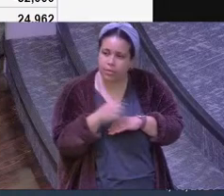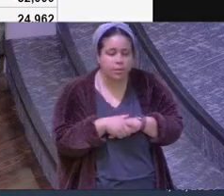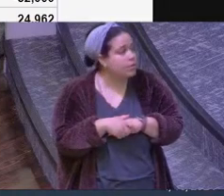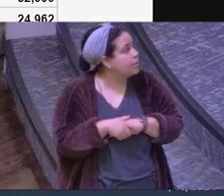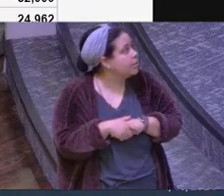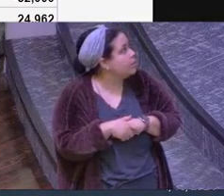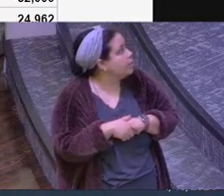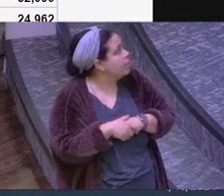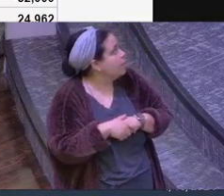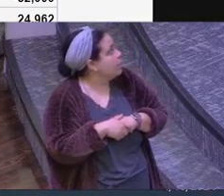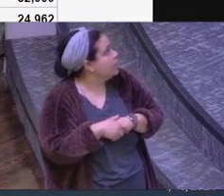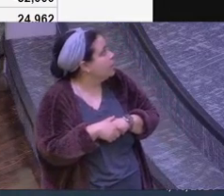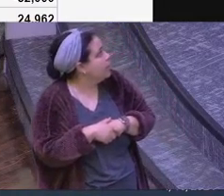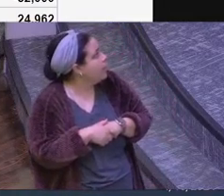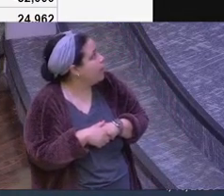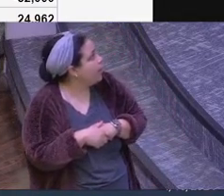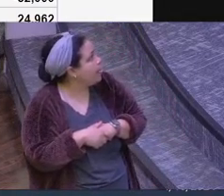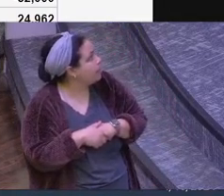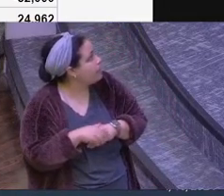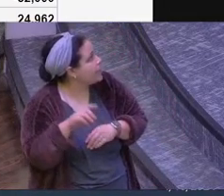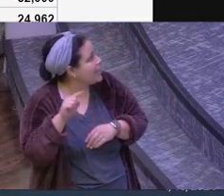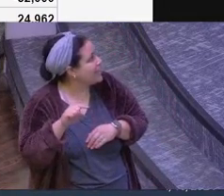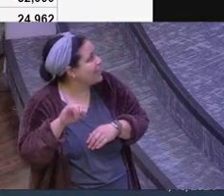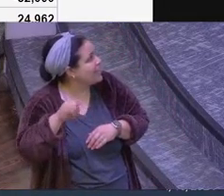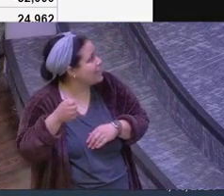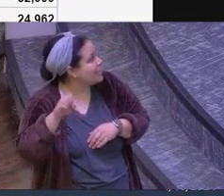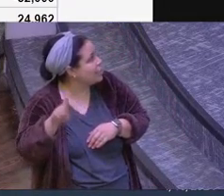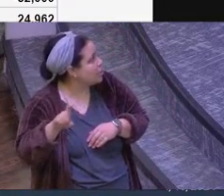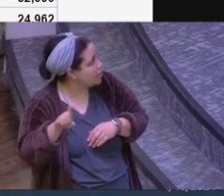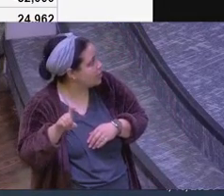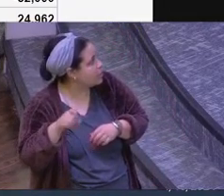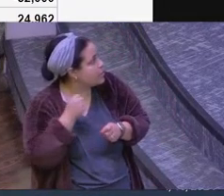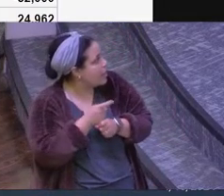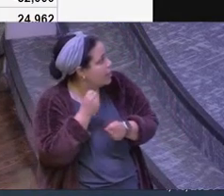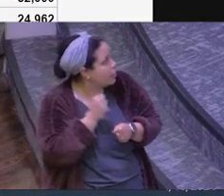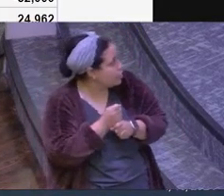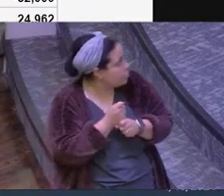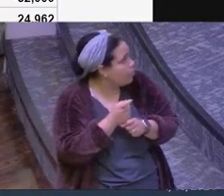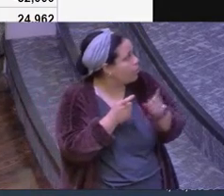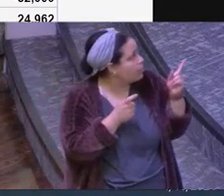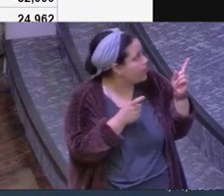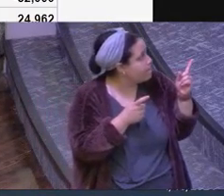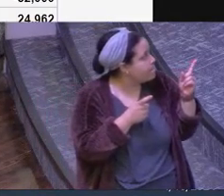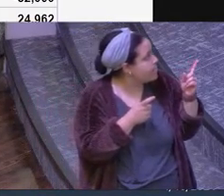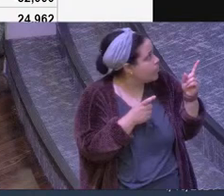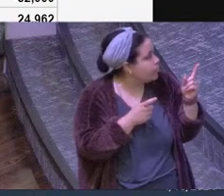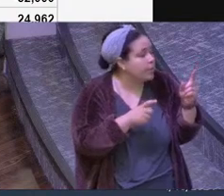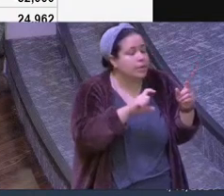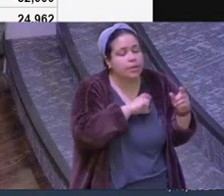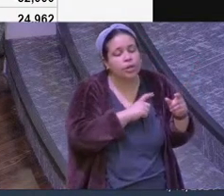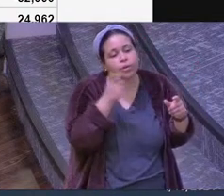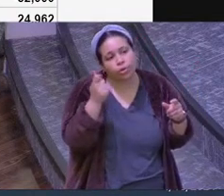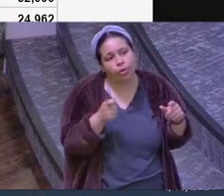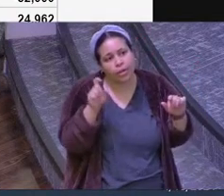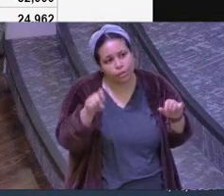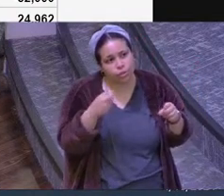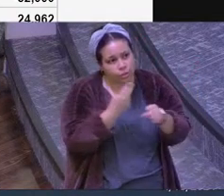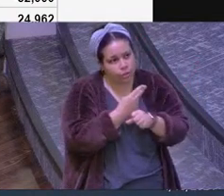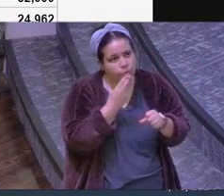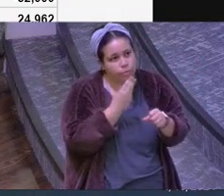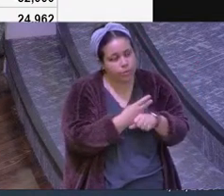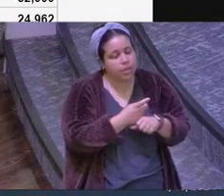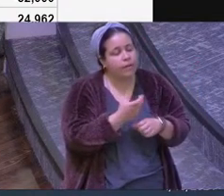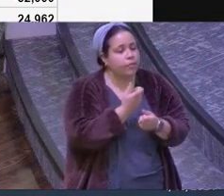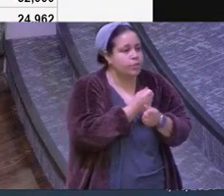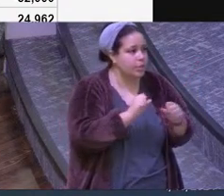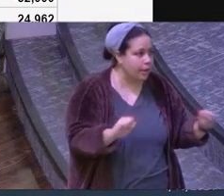Syntegix, that's just the annual renewal on that, which we should be able to use the security grant or safety and security grant